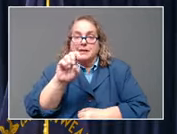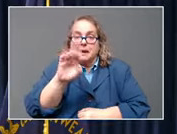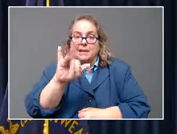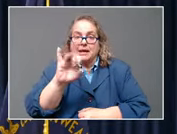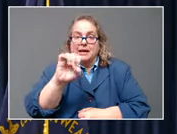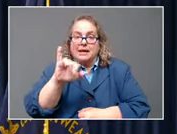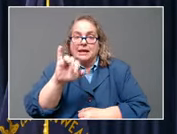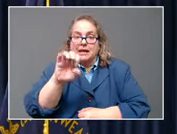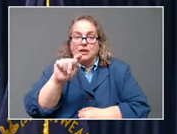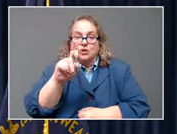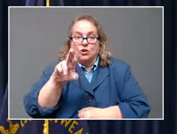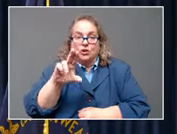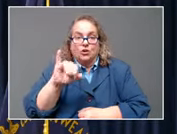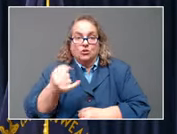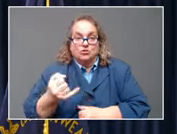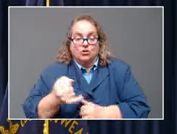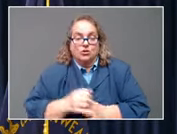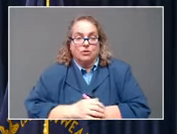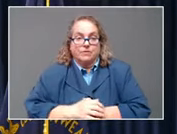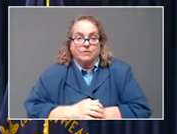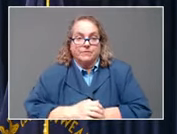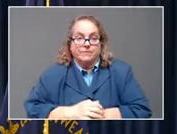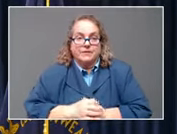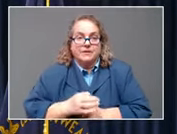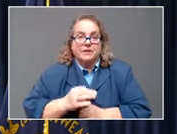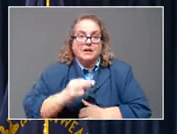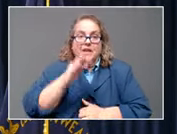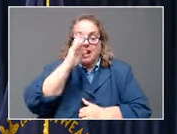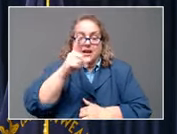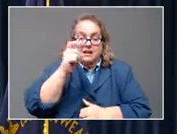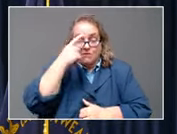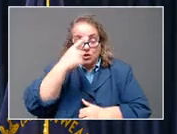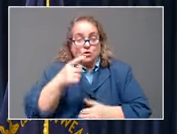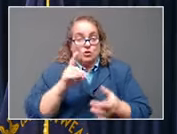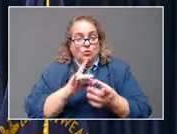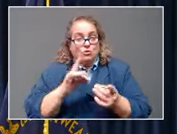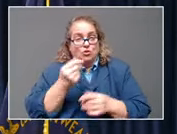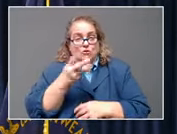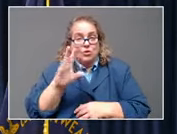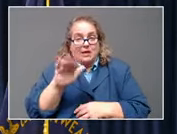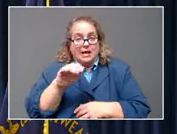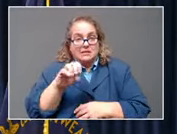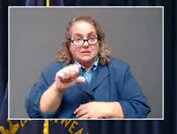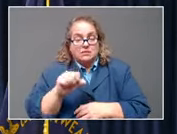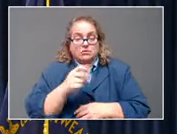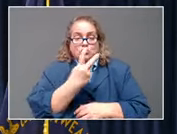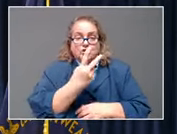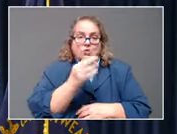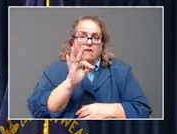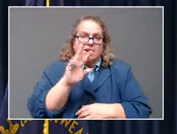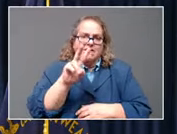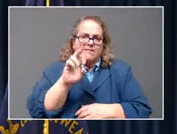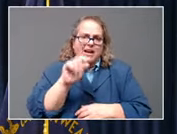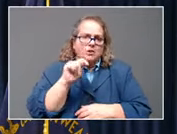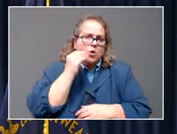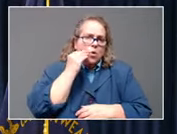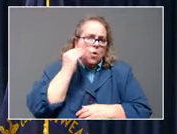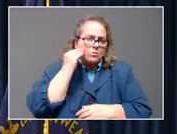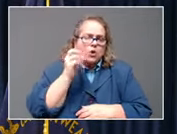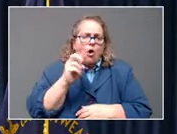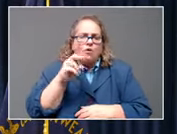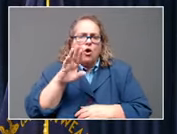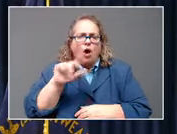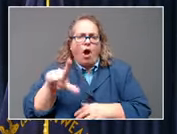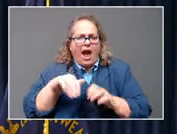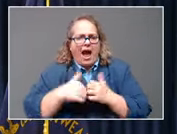Okay. Hi, Governor. You mentioned a couple of cases at 2 of the veterans' homes. I wondered overall how the state